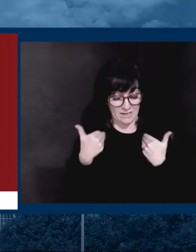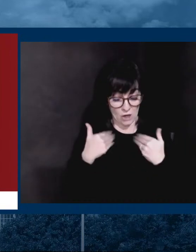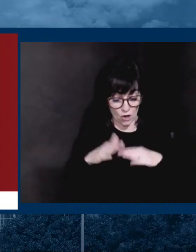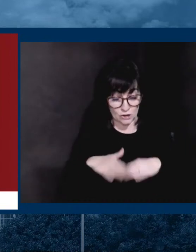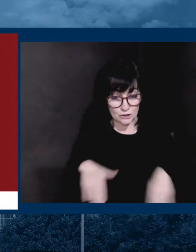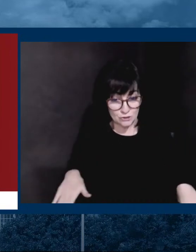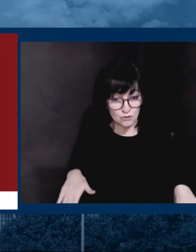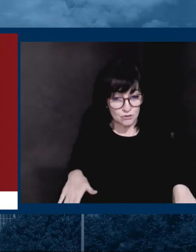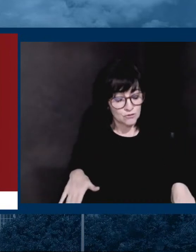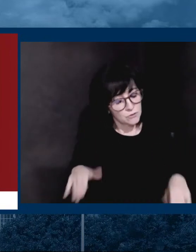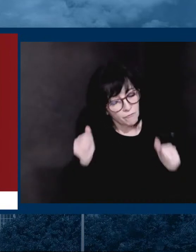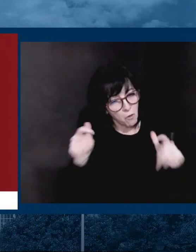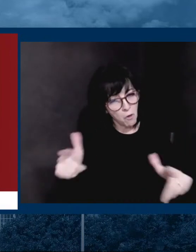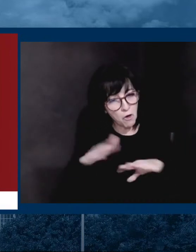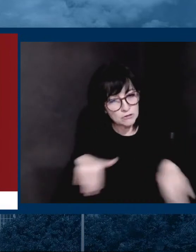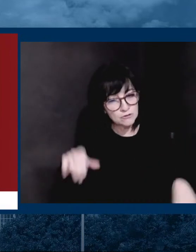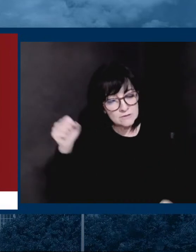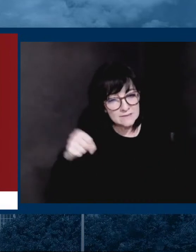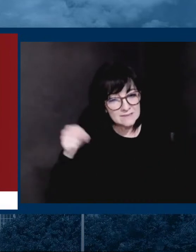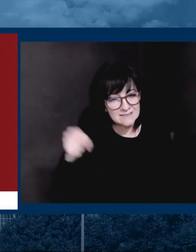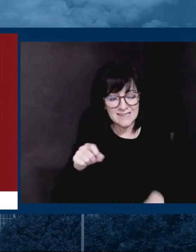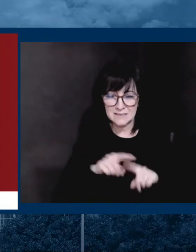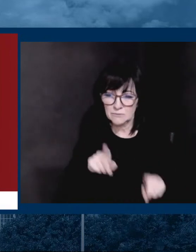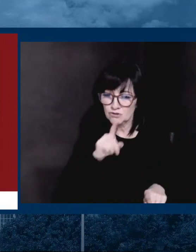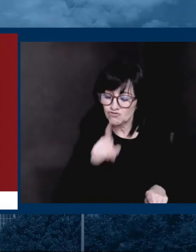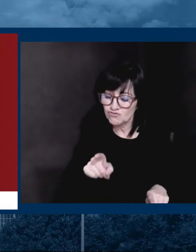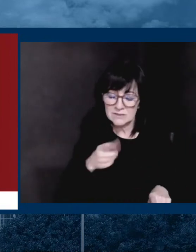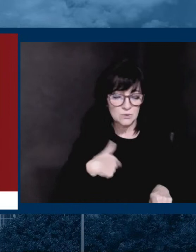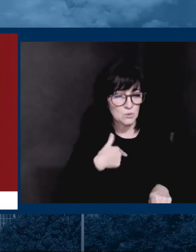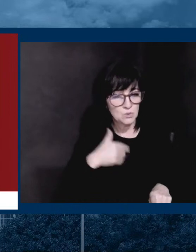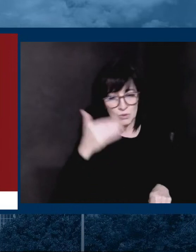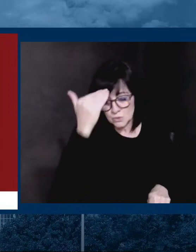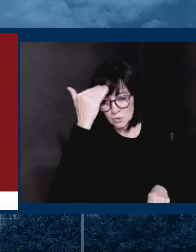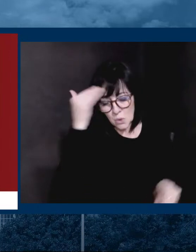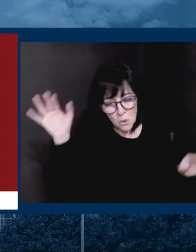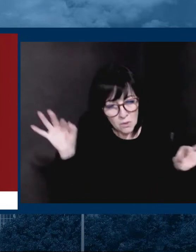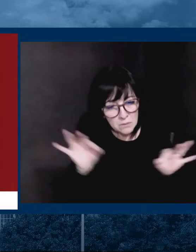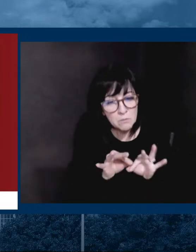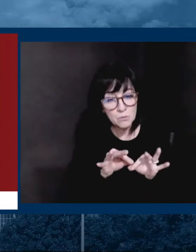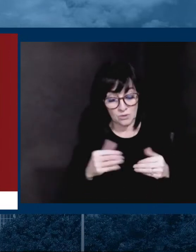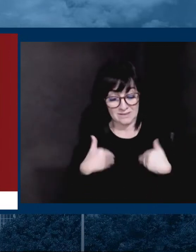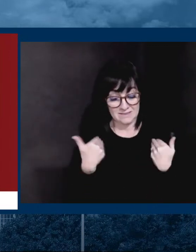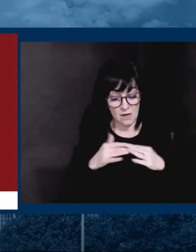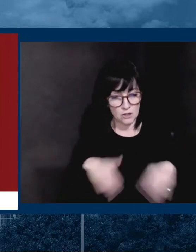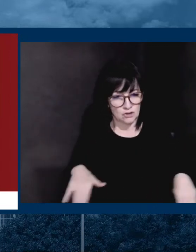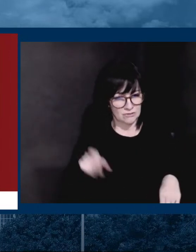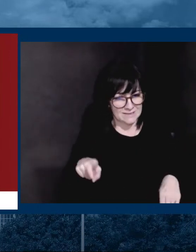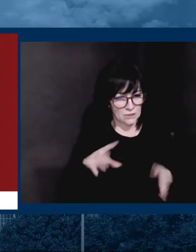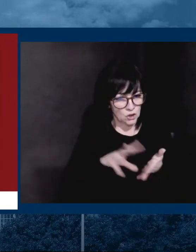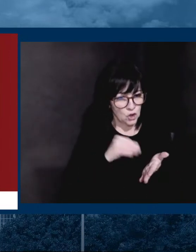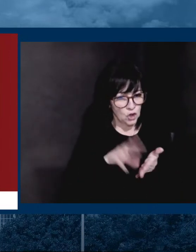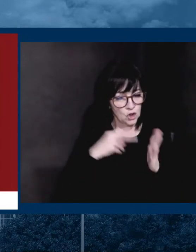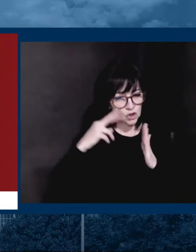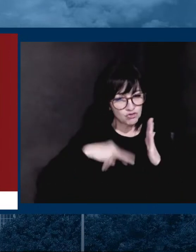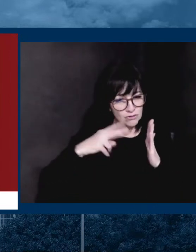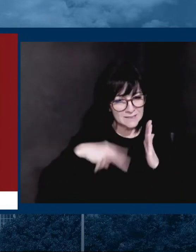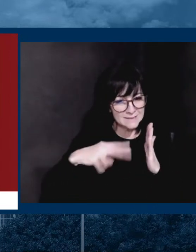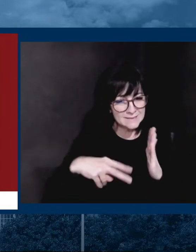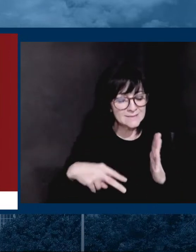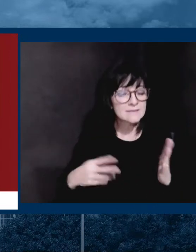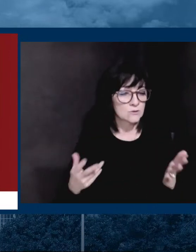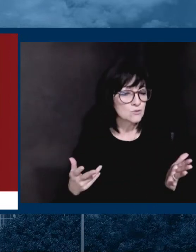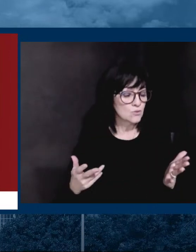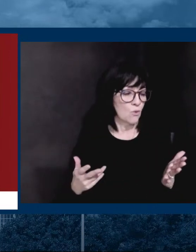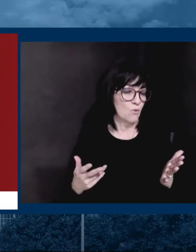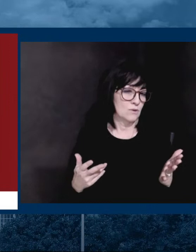can't afford to miss a day, let alone months at a time. So thank